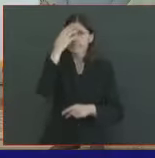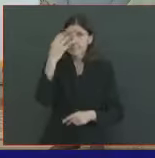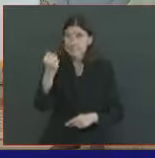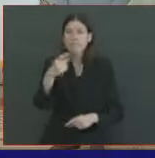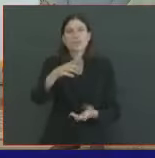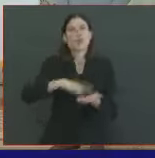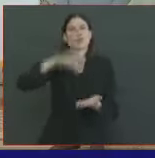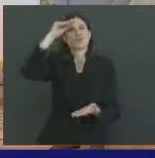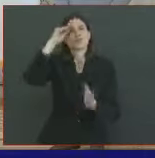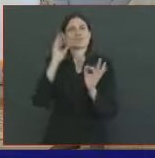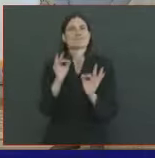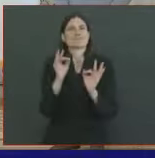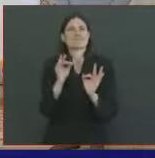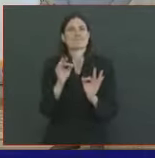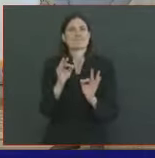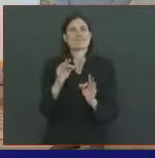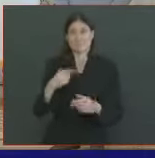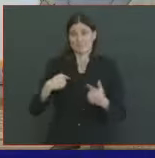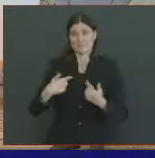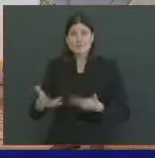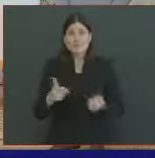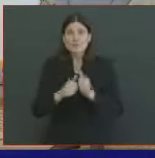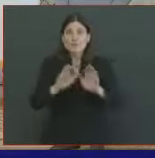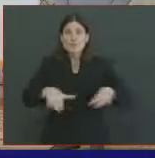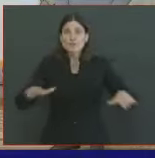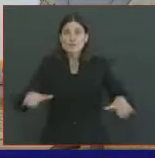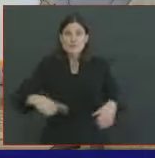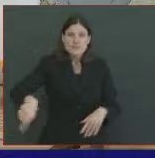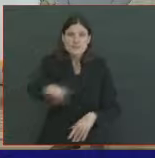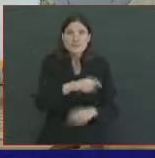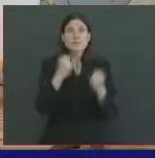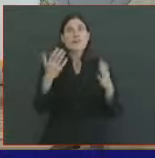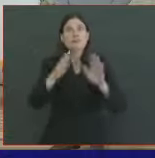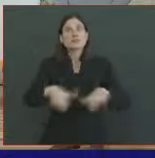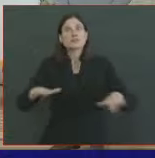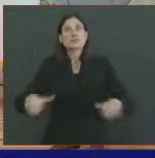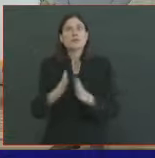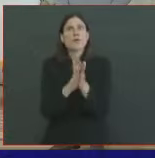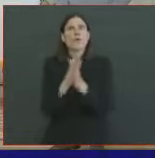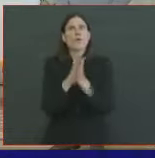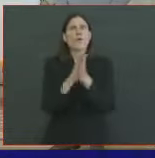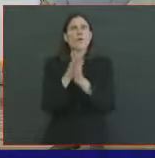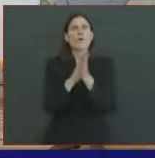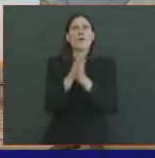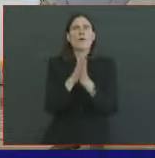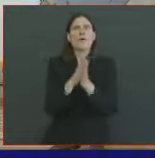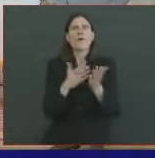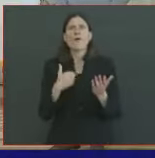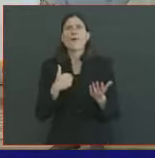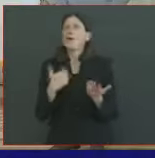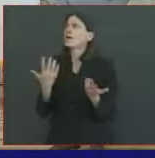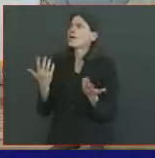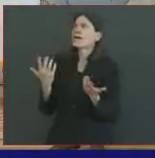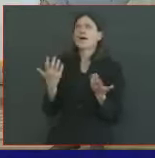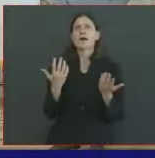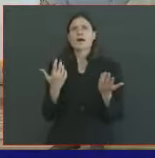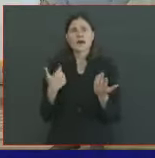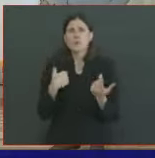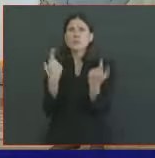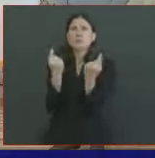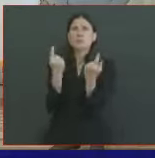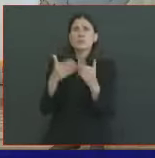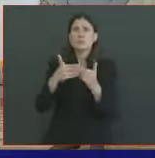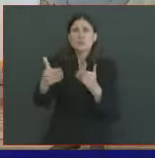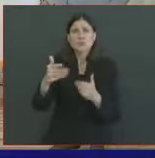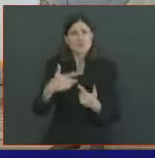do? Well, go out of your way to do what your parents tell you to do and do what your teachers tell you to do and